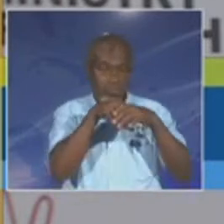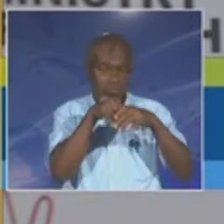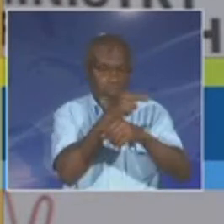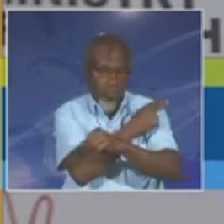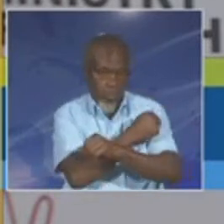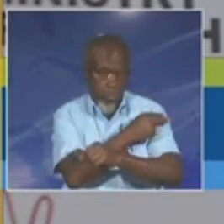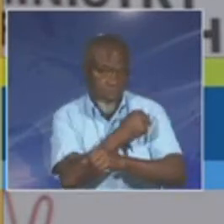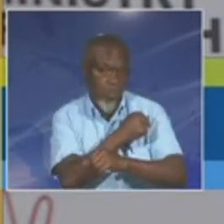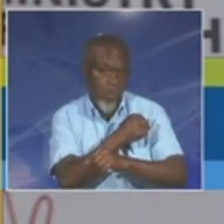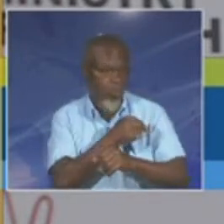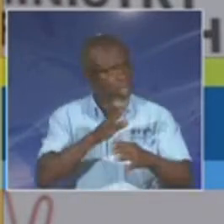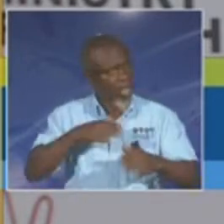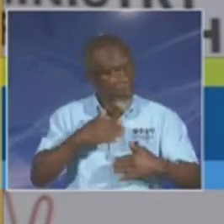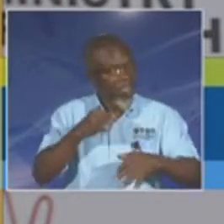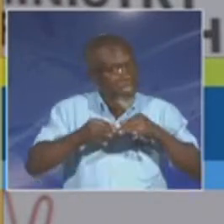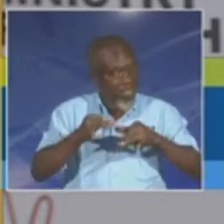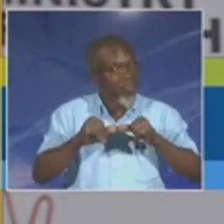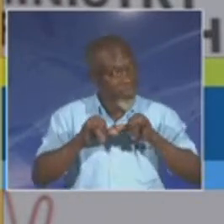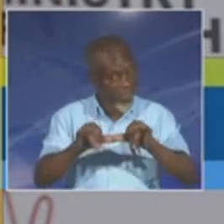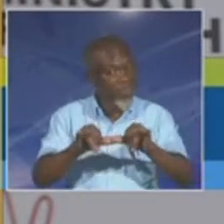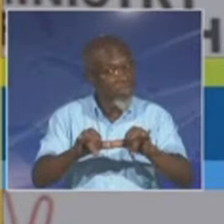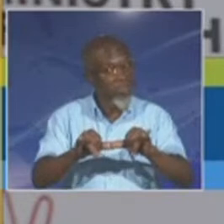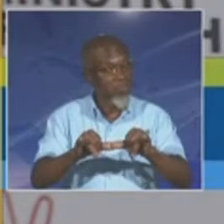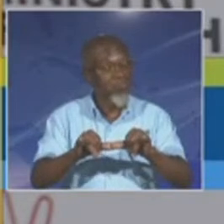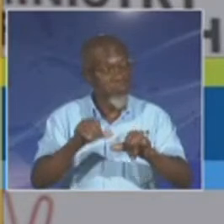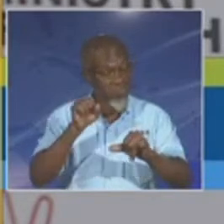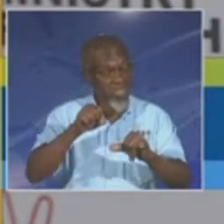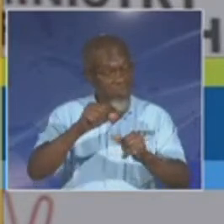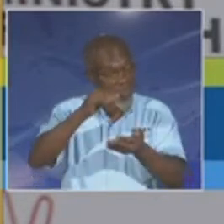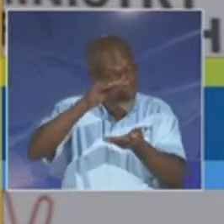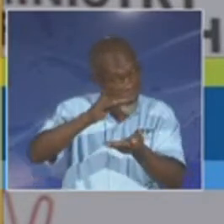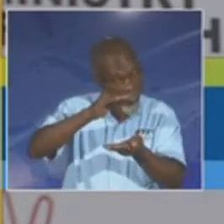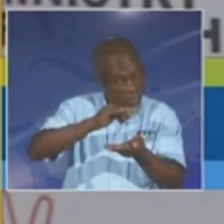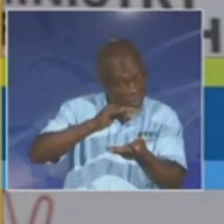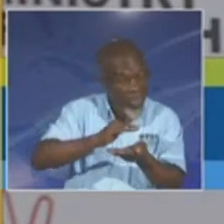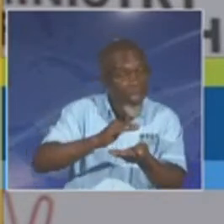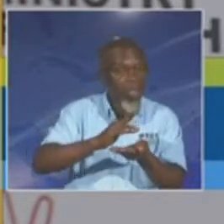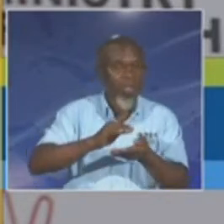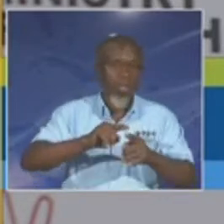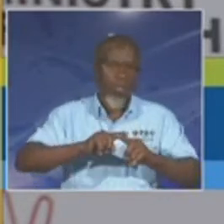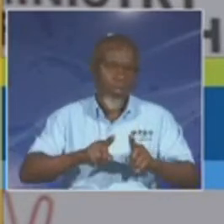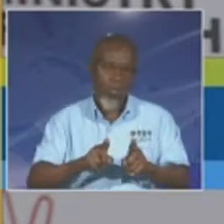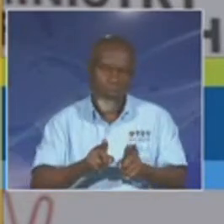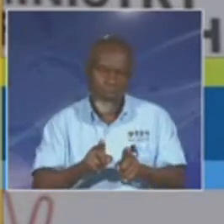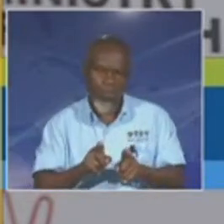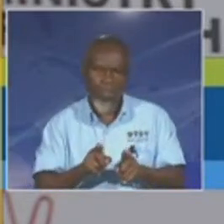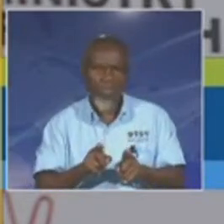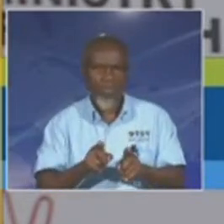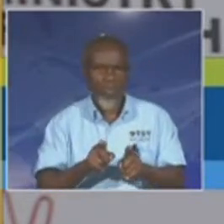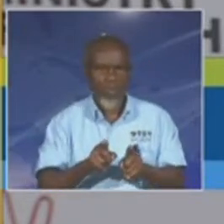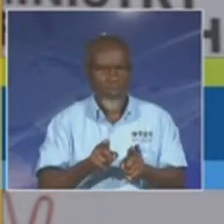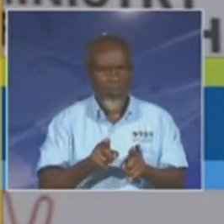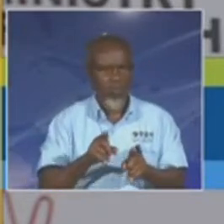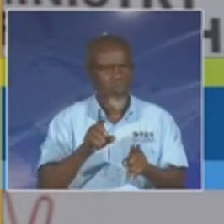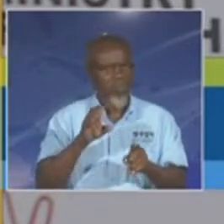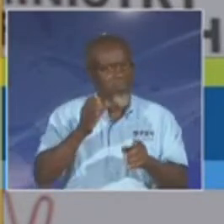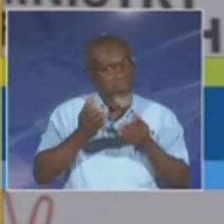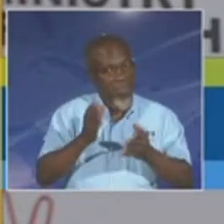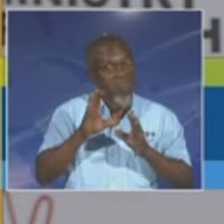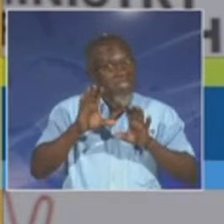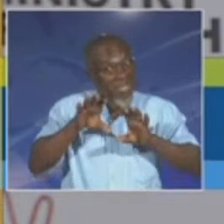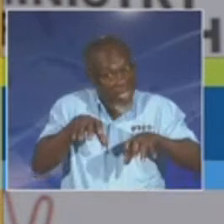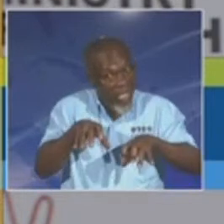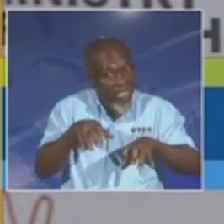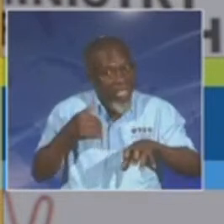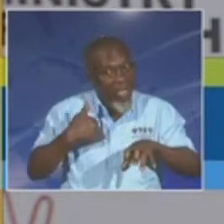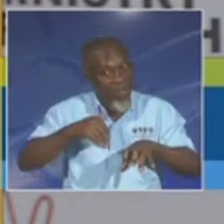we would be happy if this continued, it's difficult to project for the simple reason that we know that there's always the possibility of another variant